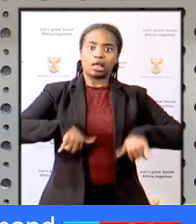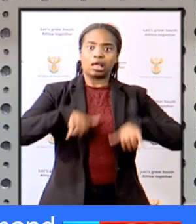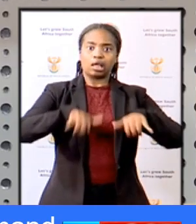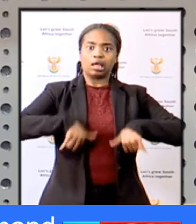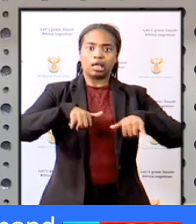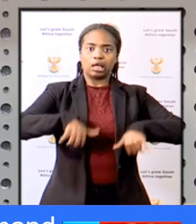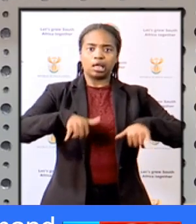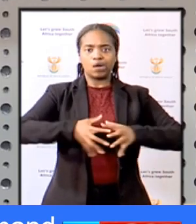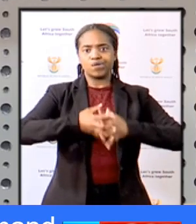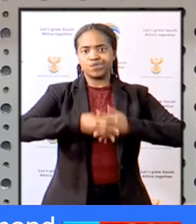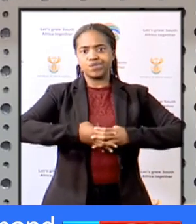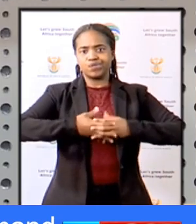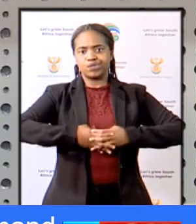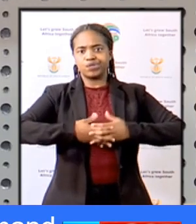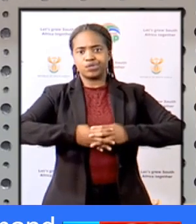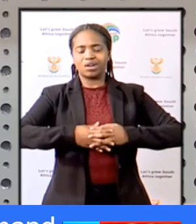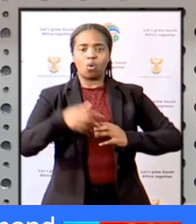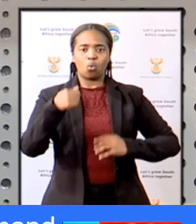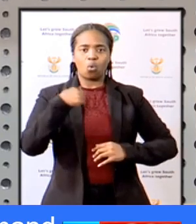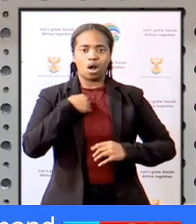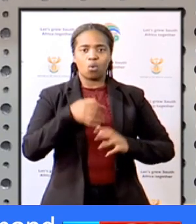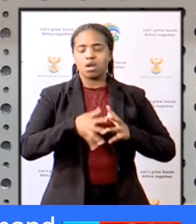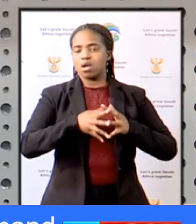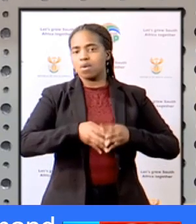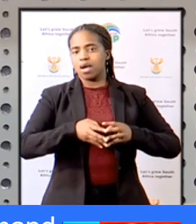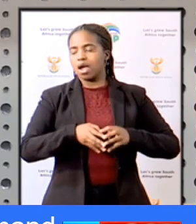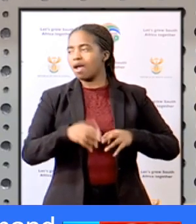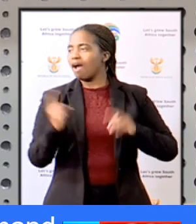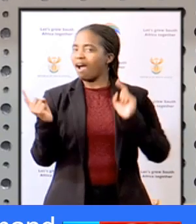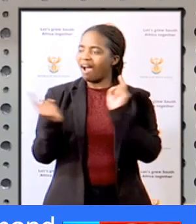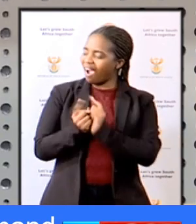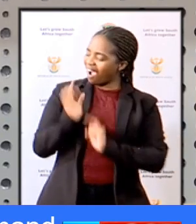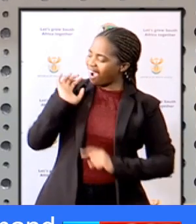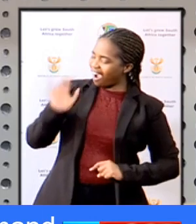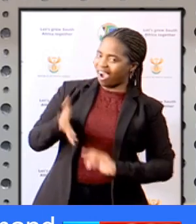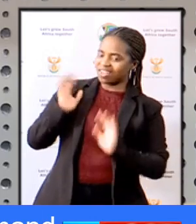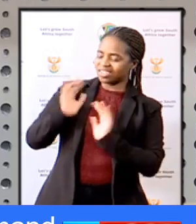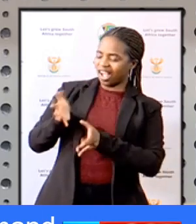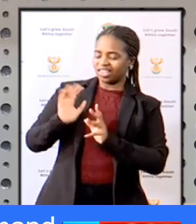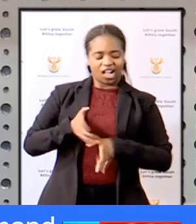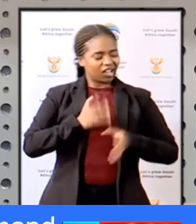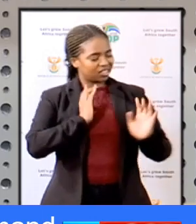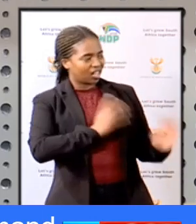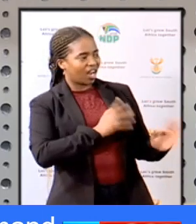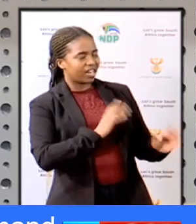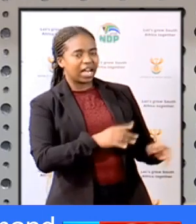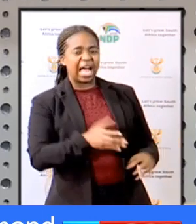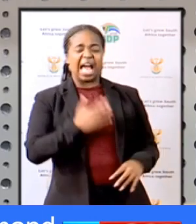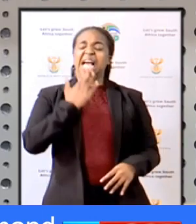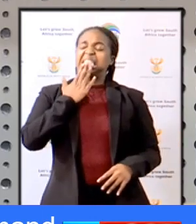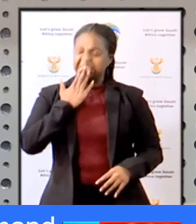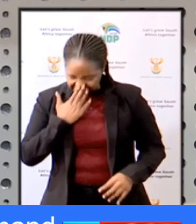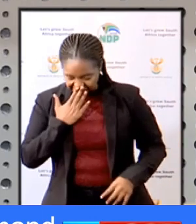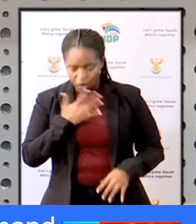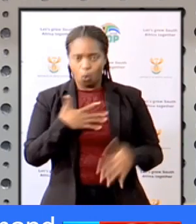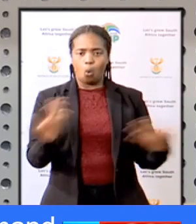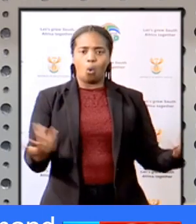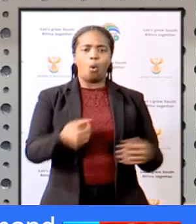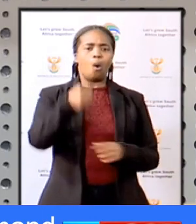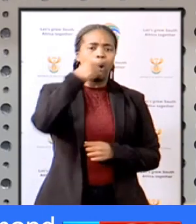the restaurant, because it's those moments when people congregate and one person sneezes or